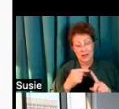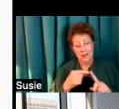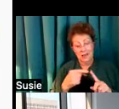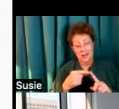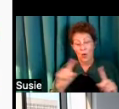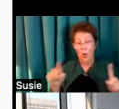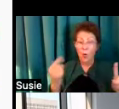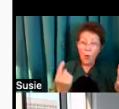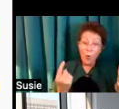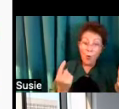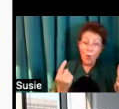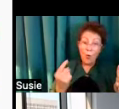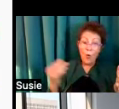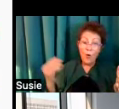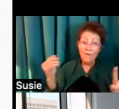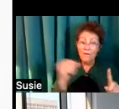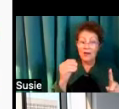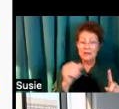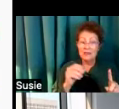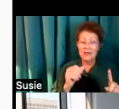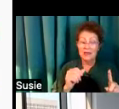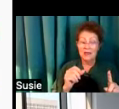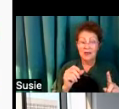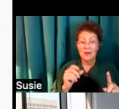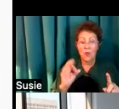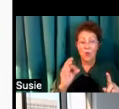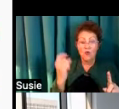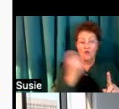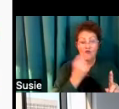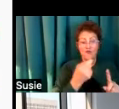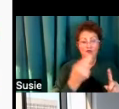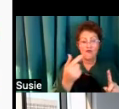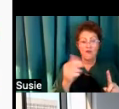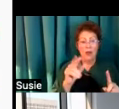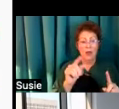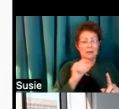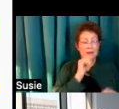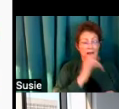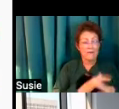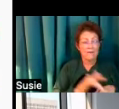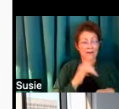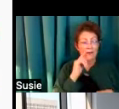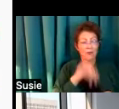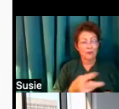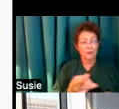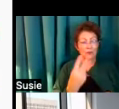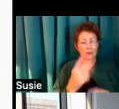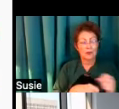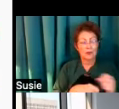only funding sources or grants are unavailable for those 2 years?